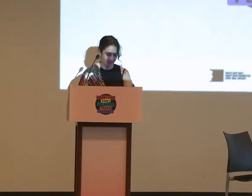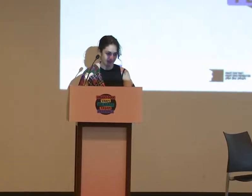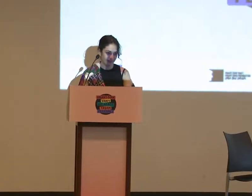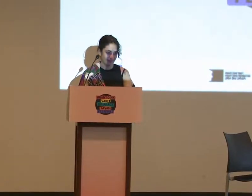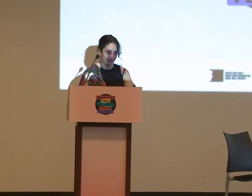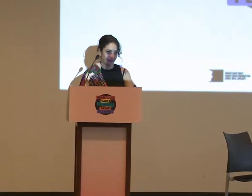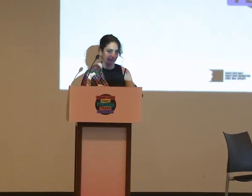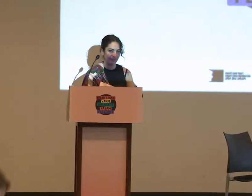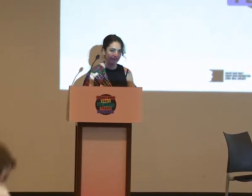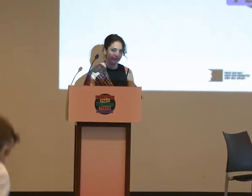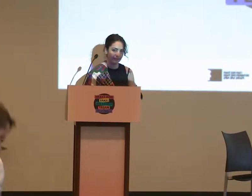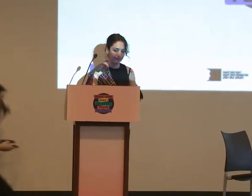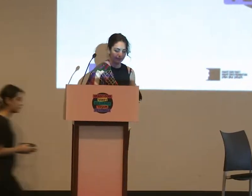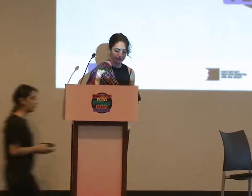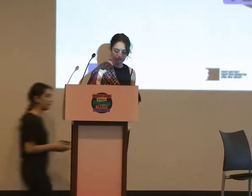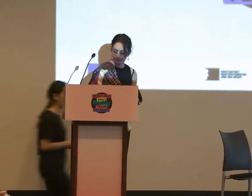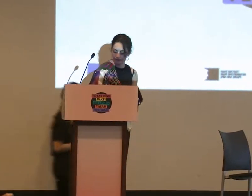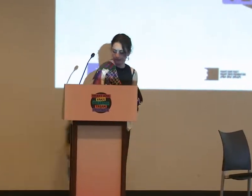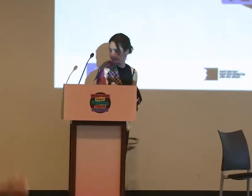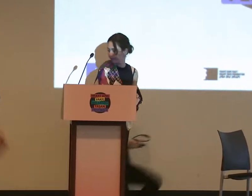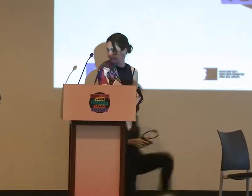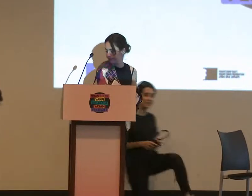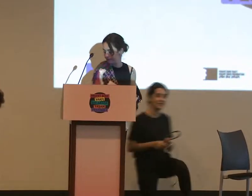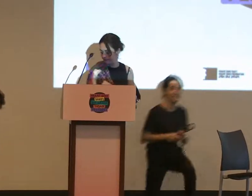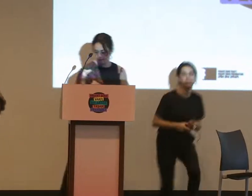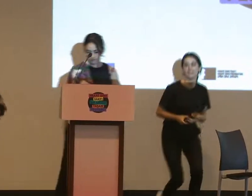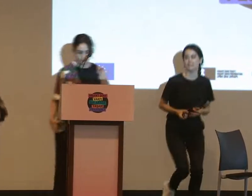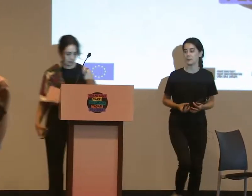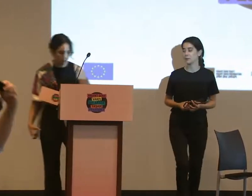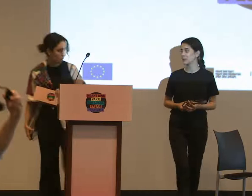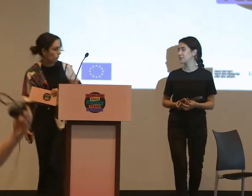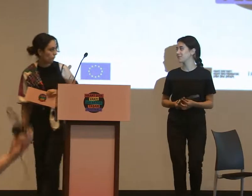foundation award murat chili khan